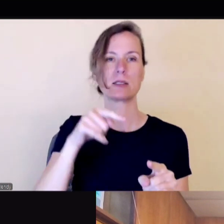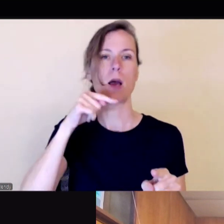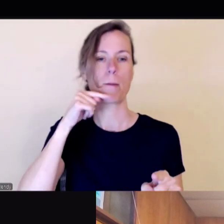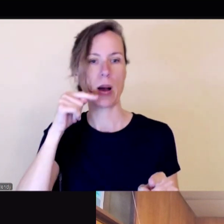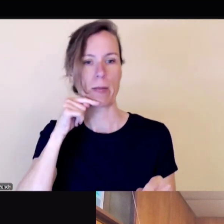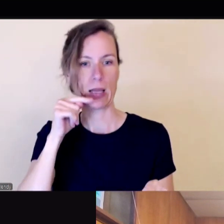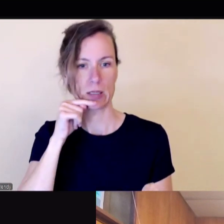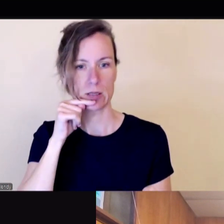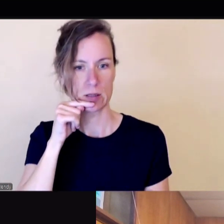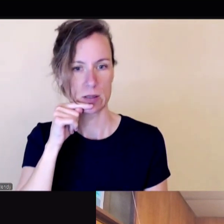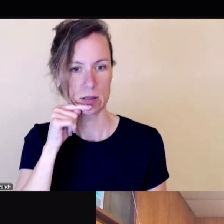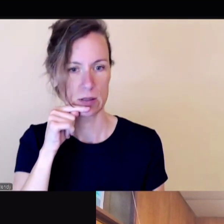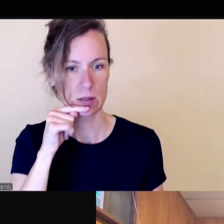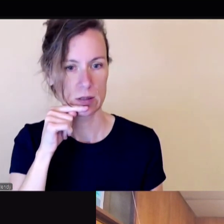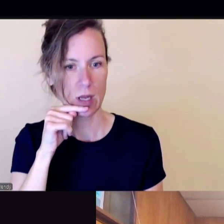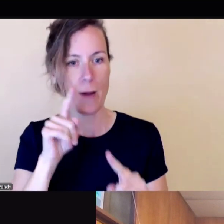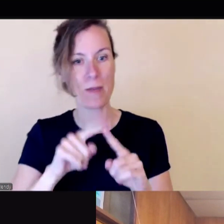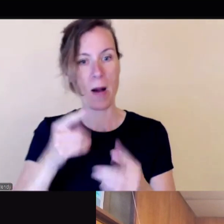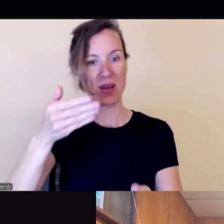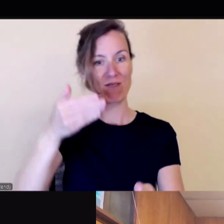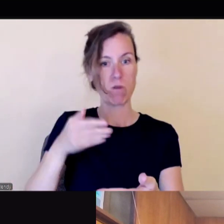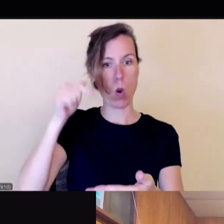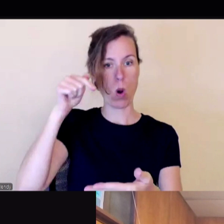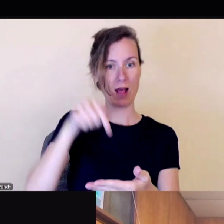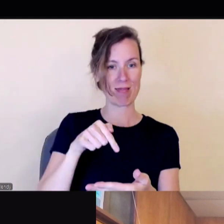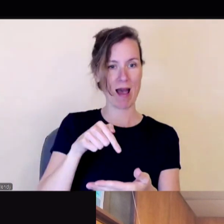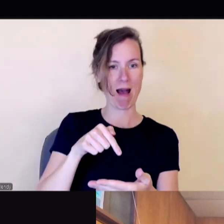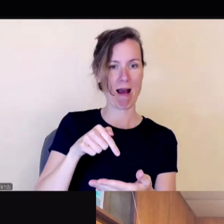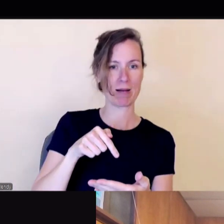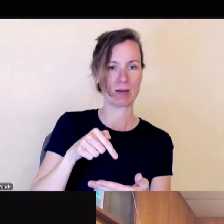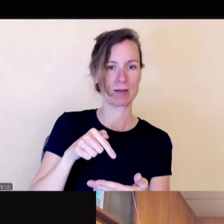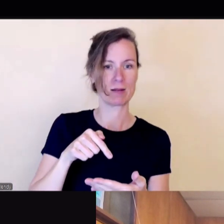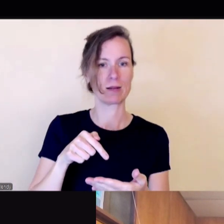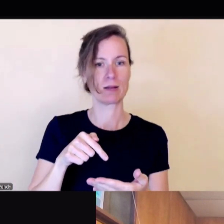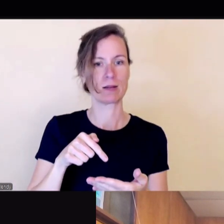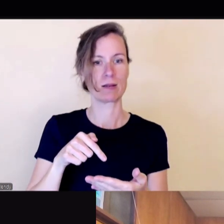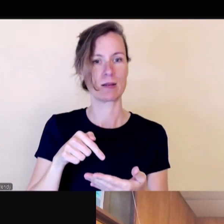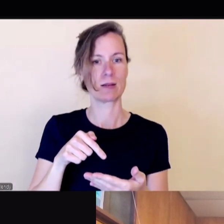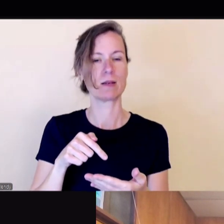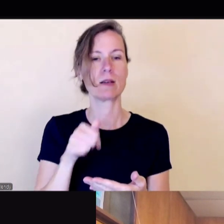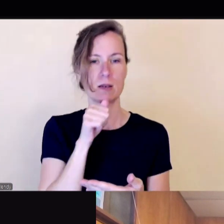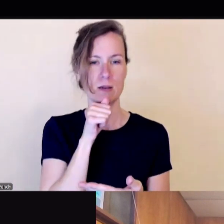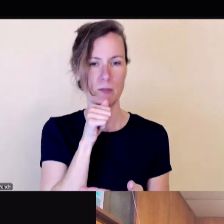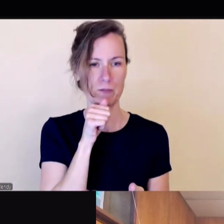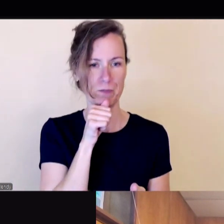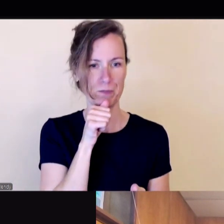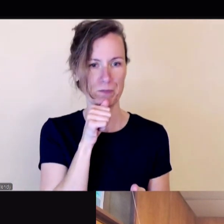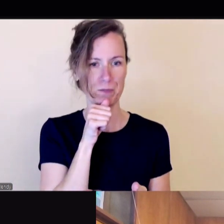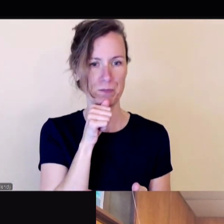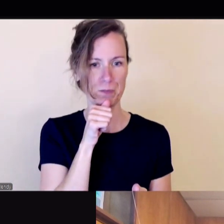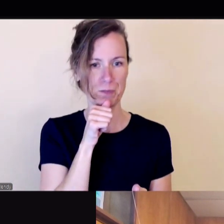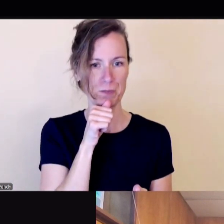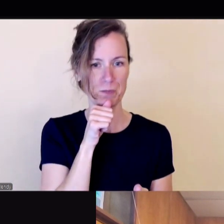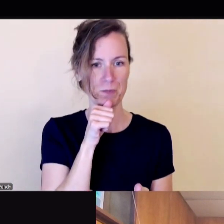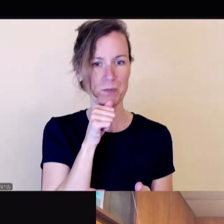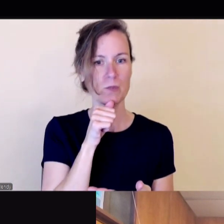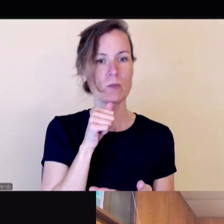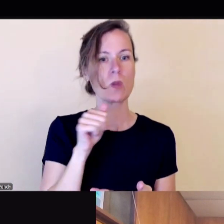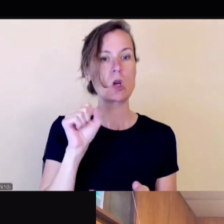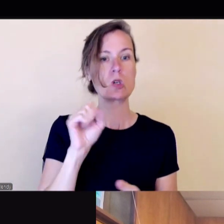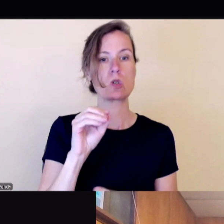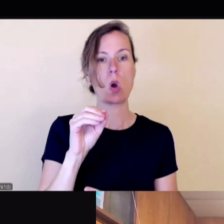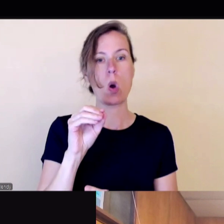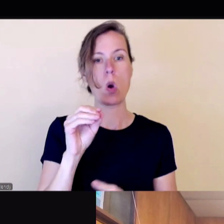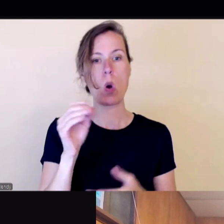So I guess in terms of comfort to people, it's recognizing the protections in Prince George's County, recognizing the confidentiality that we